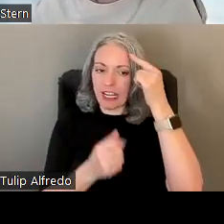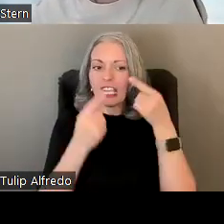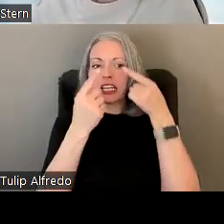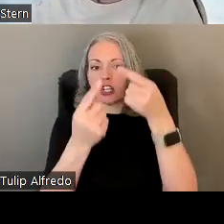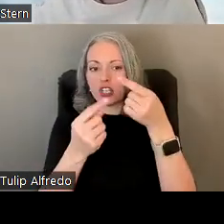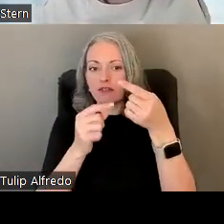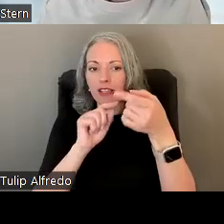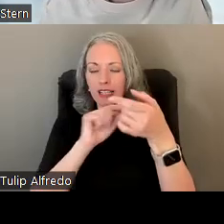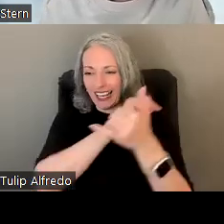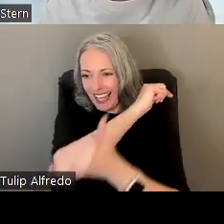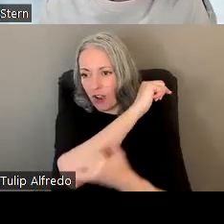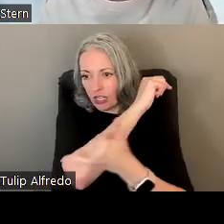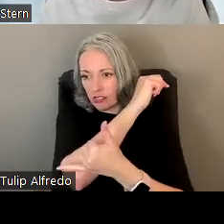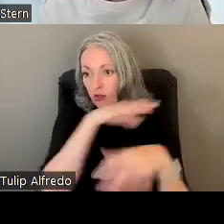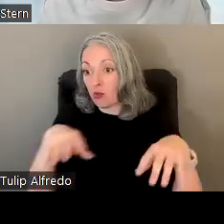and disseminate.